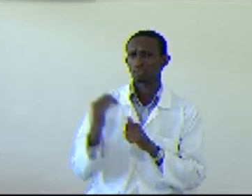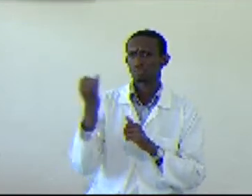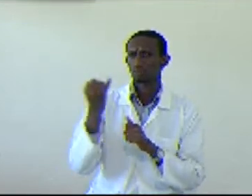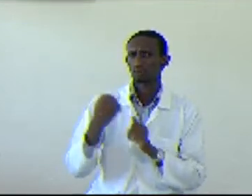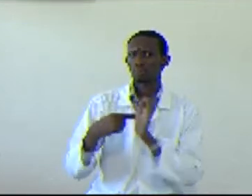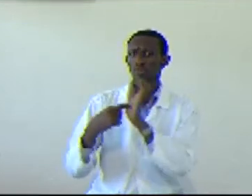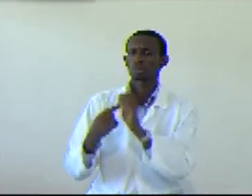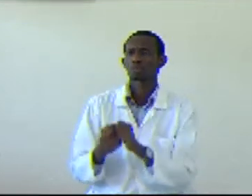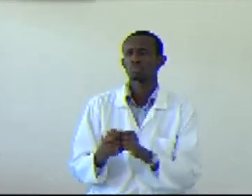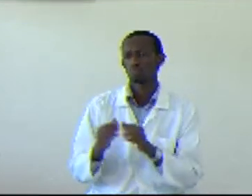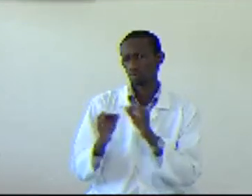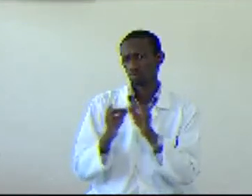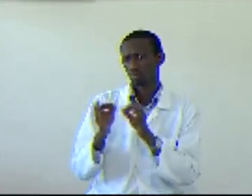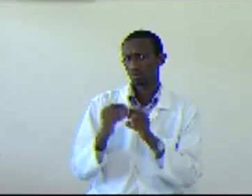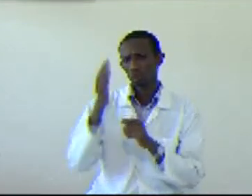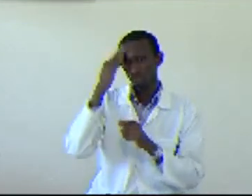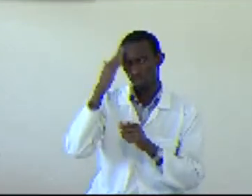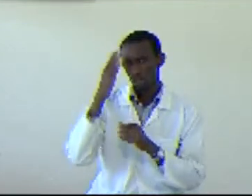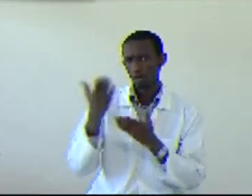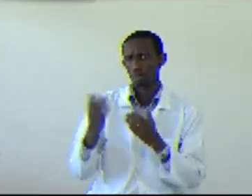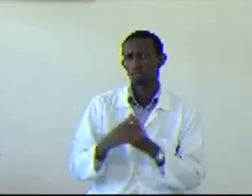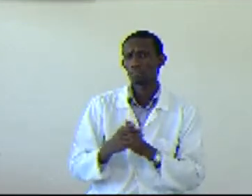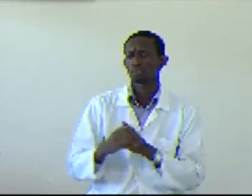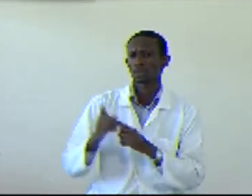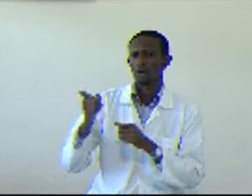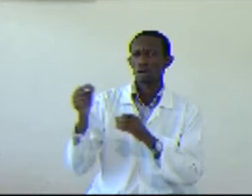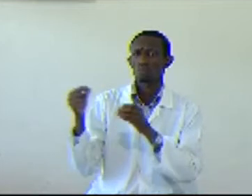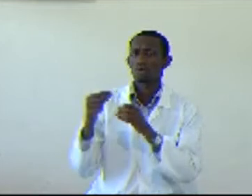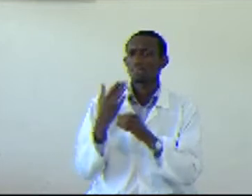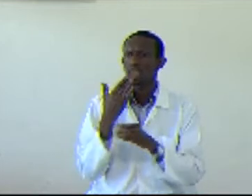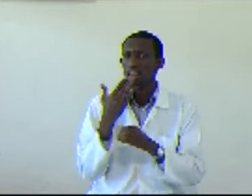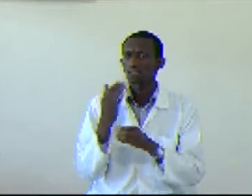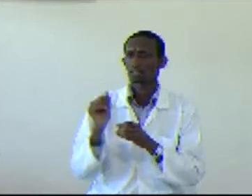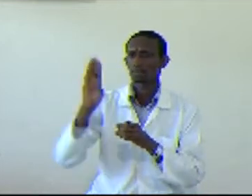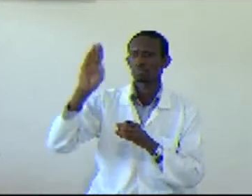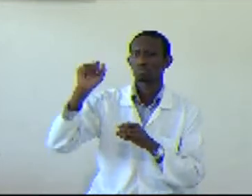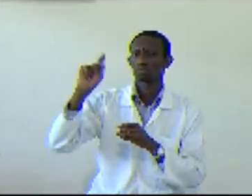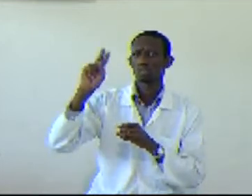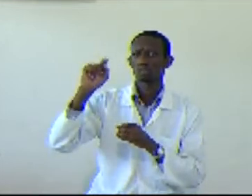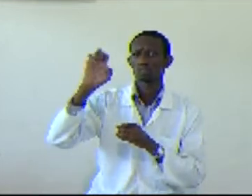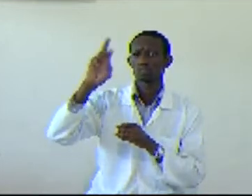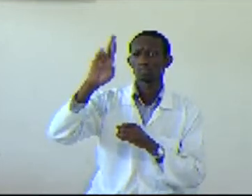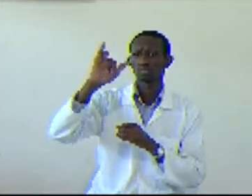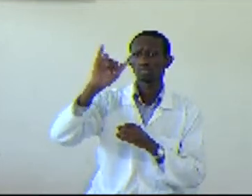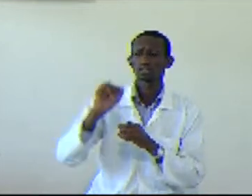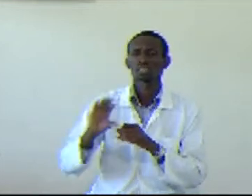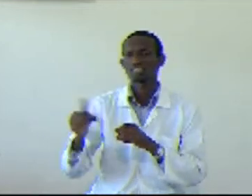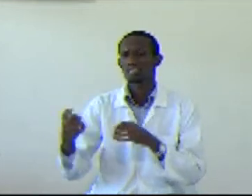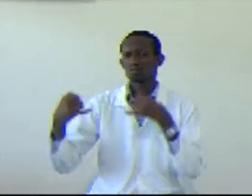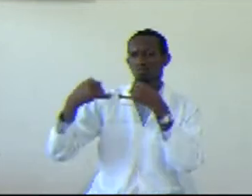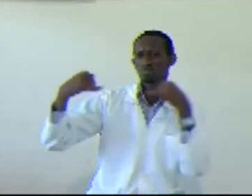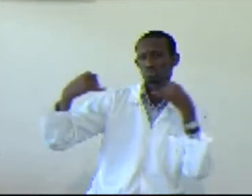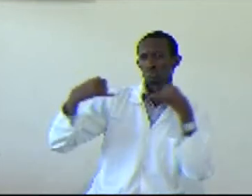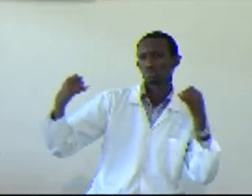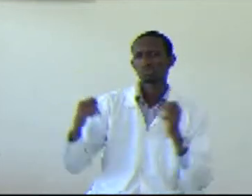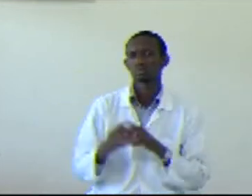all, you have the connection of the terminals of the battery to the wire to the potentiometer, right? And then we